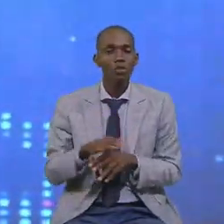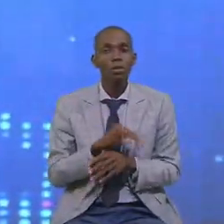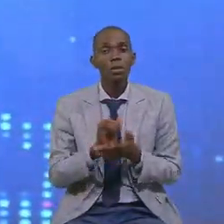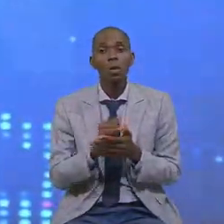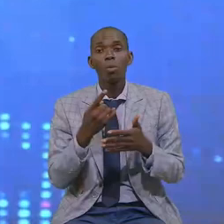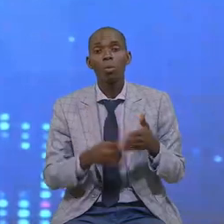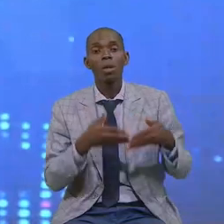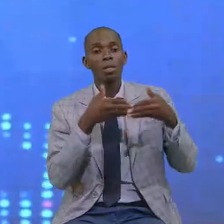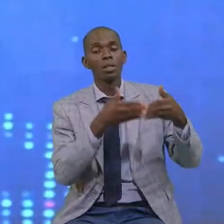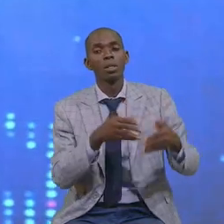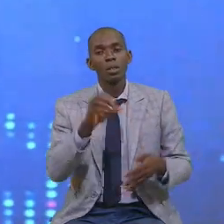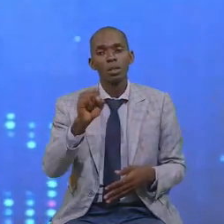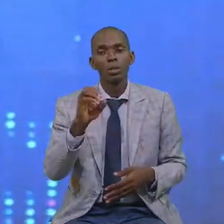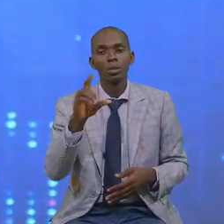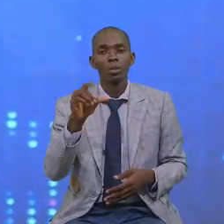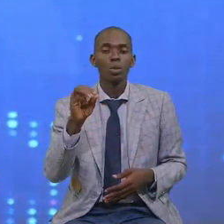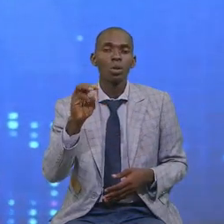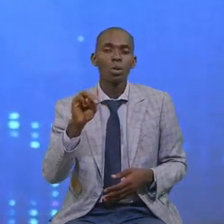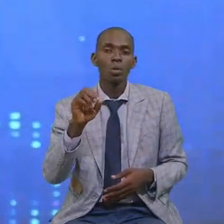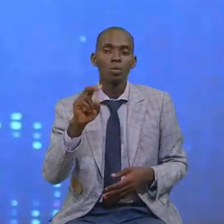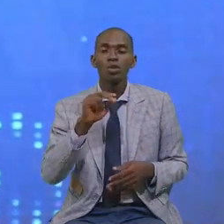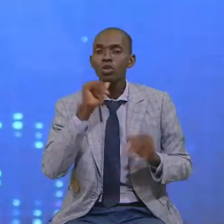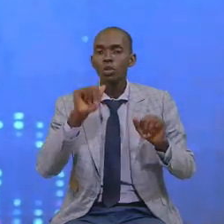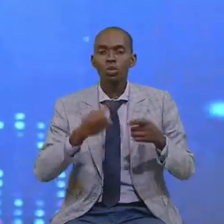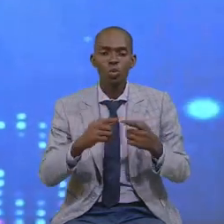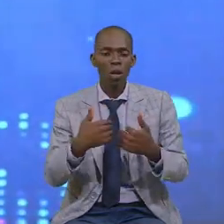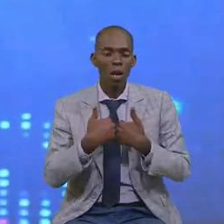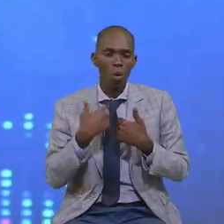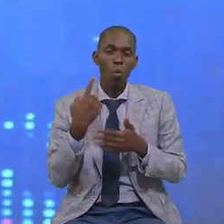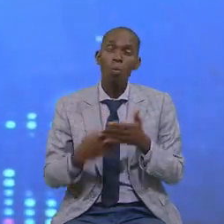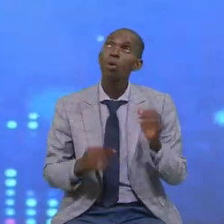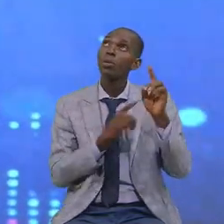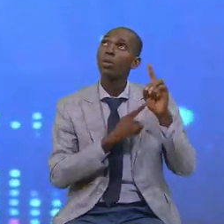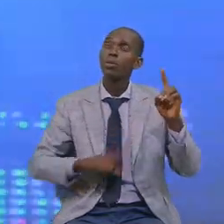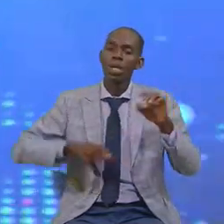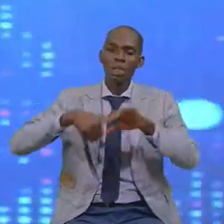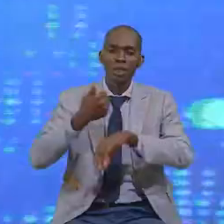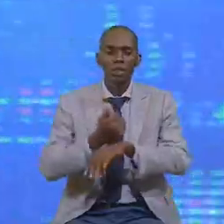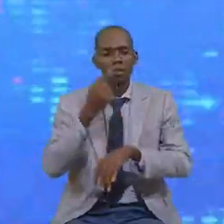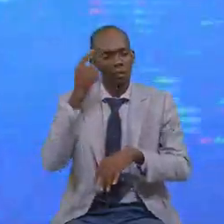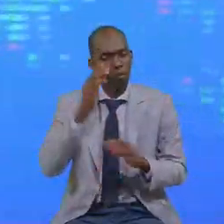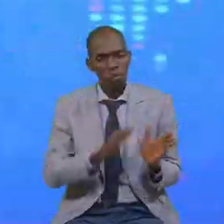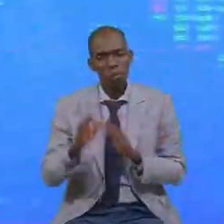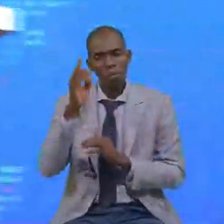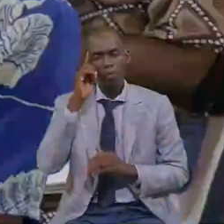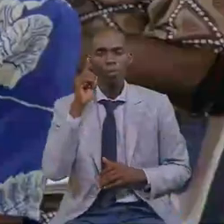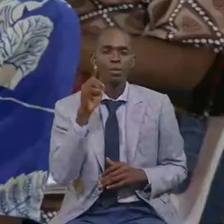to have what the Lord had ordained for him. And